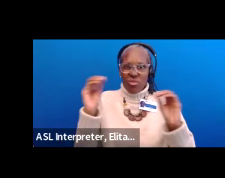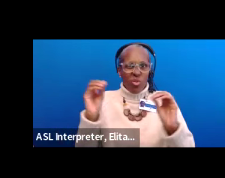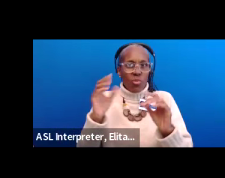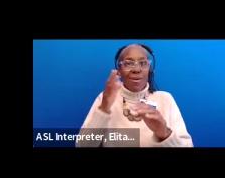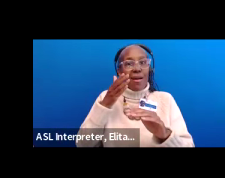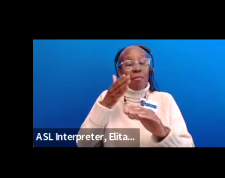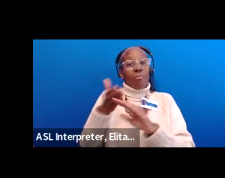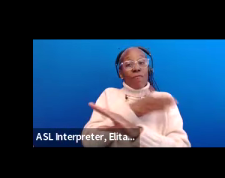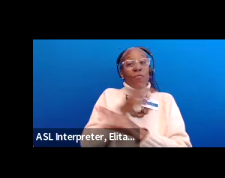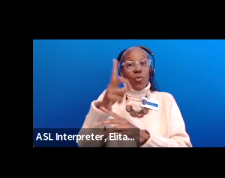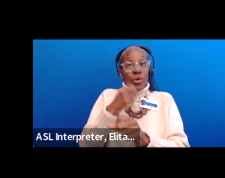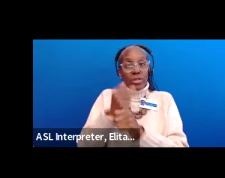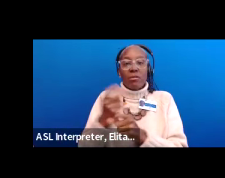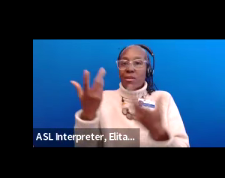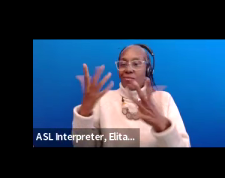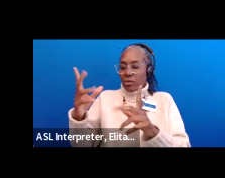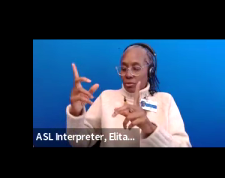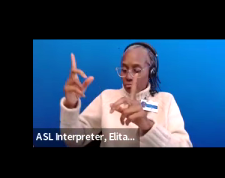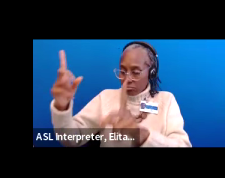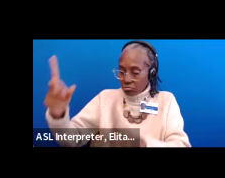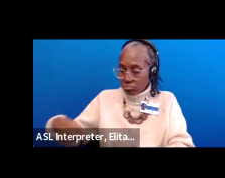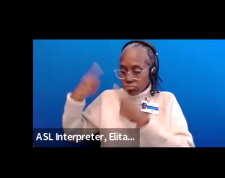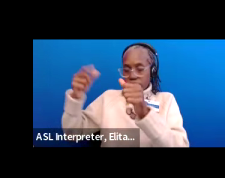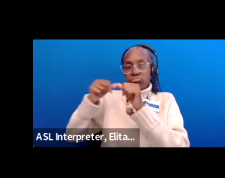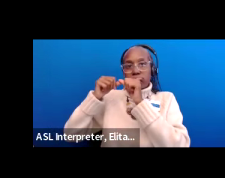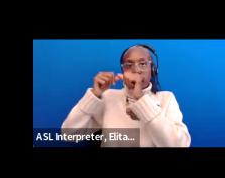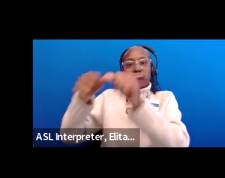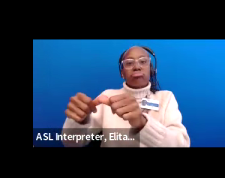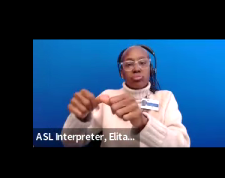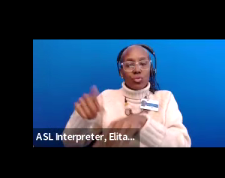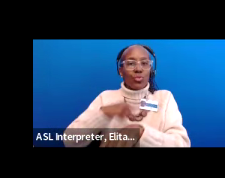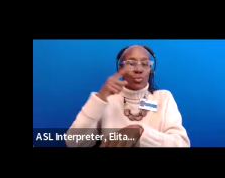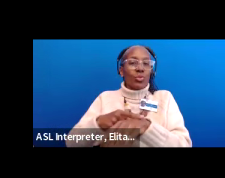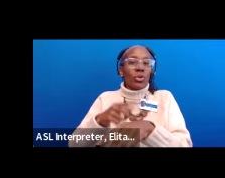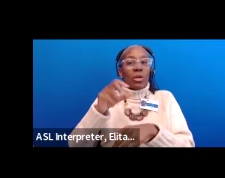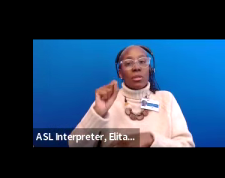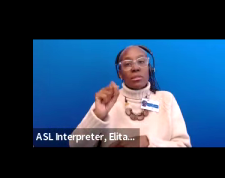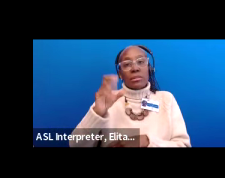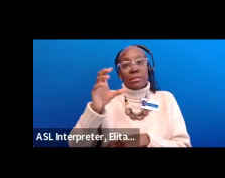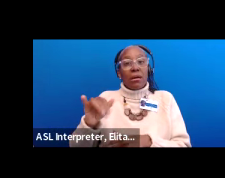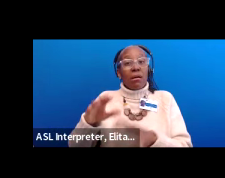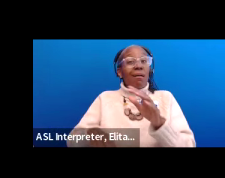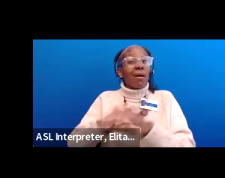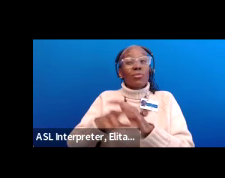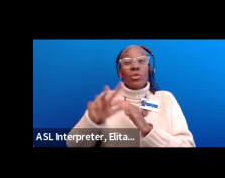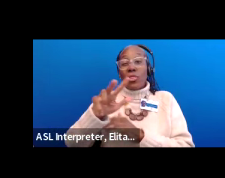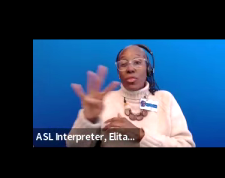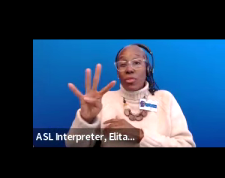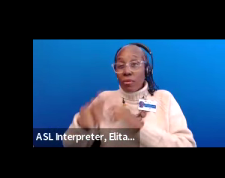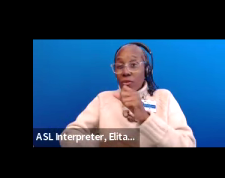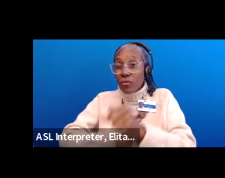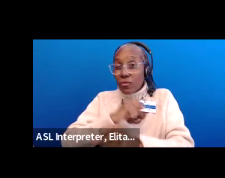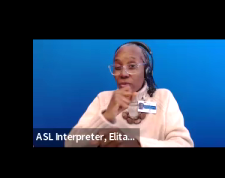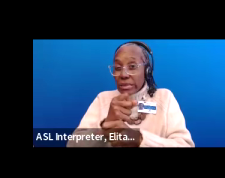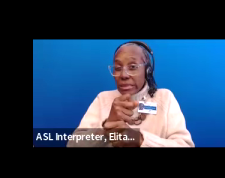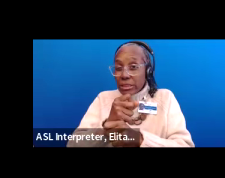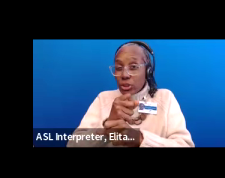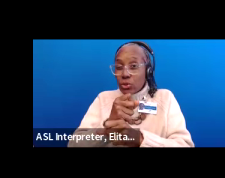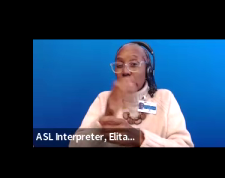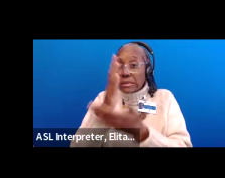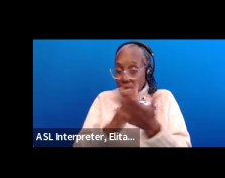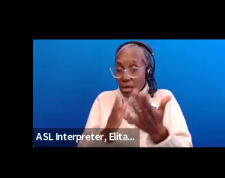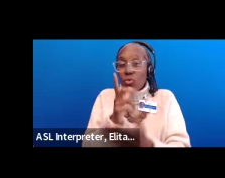had a chronic or long-term spinal cord injury, and some people had had that injury for up to 34 years when they enrolled in the